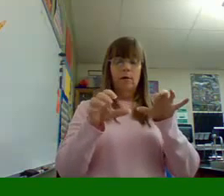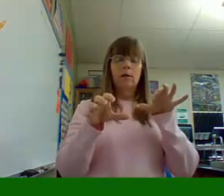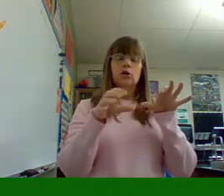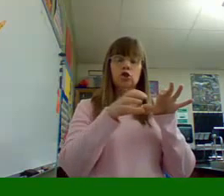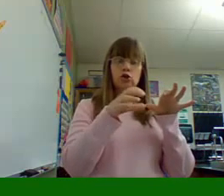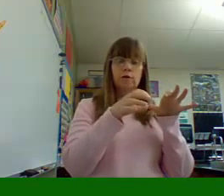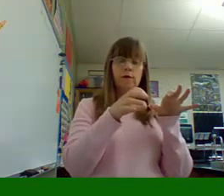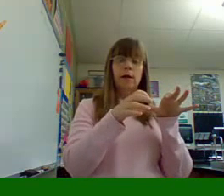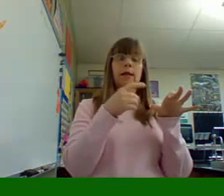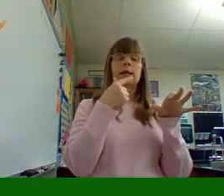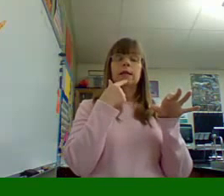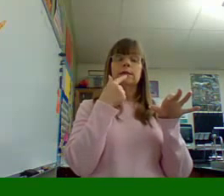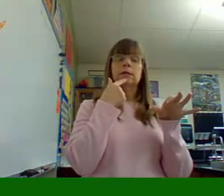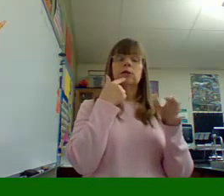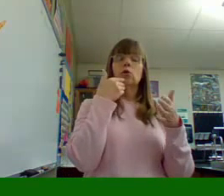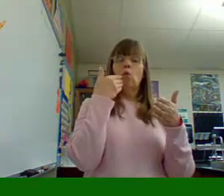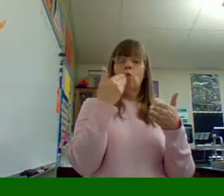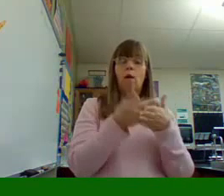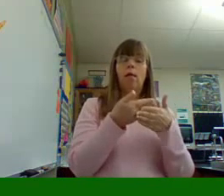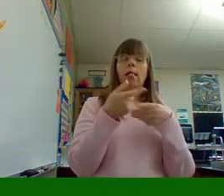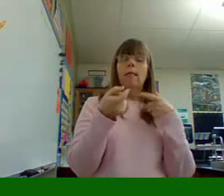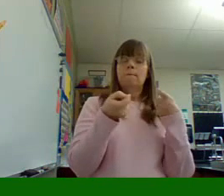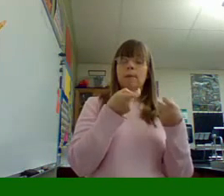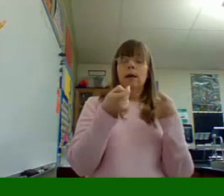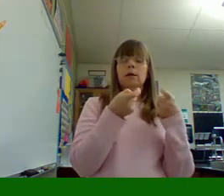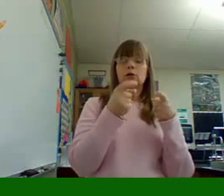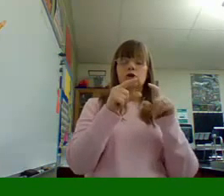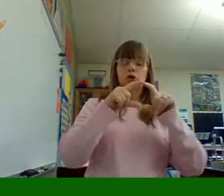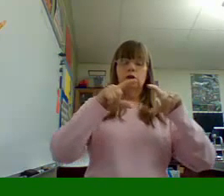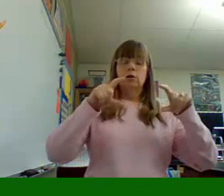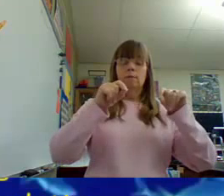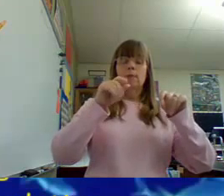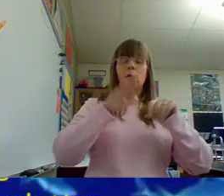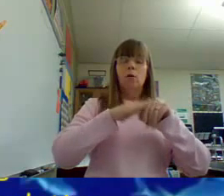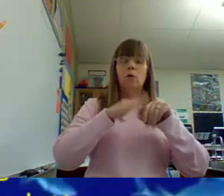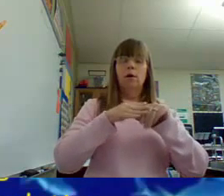on it. So if you want to check your lumber next time you're there.